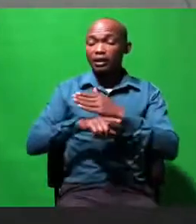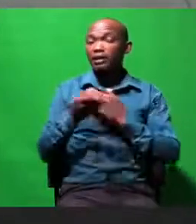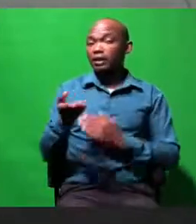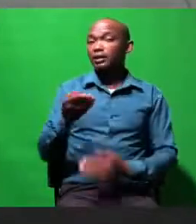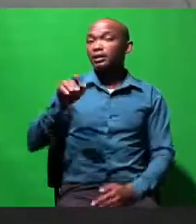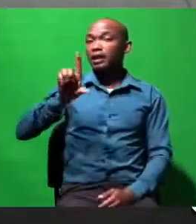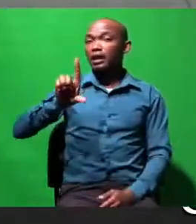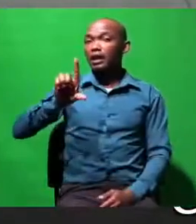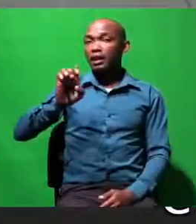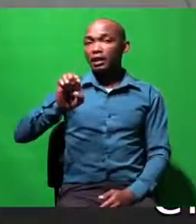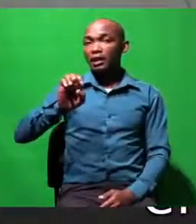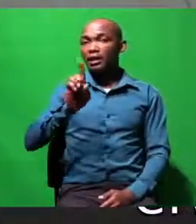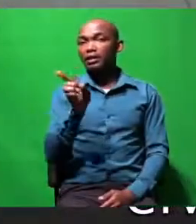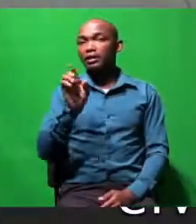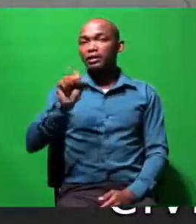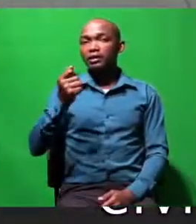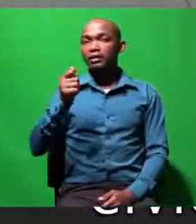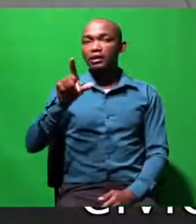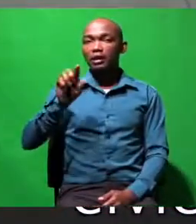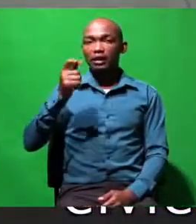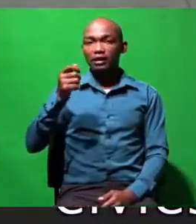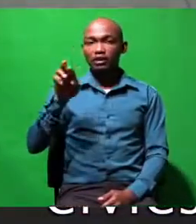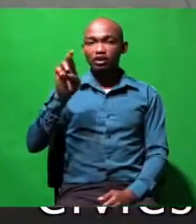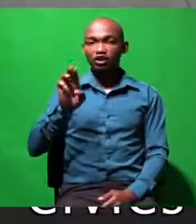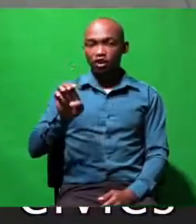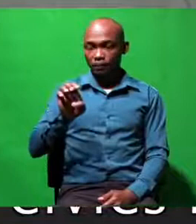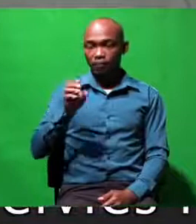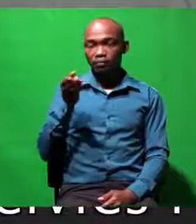The main function of legislature is to